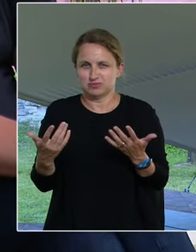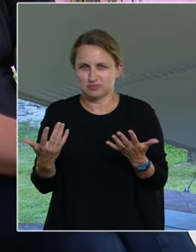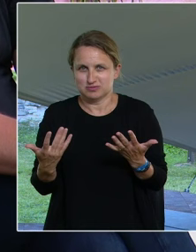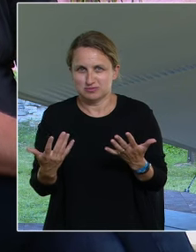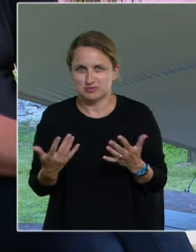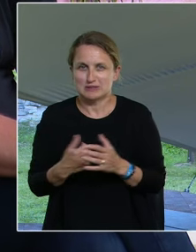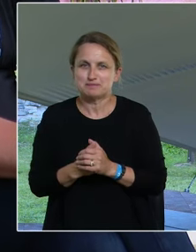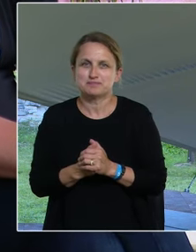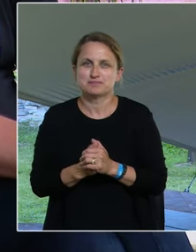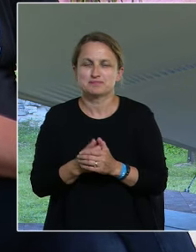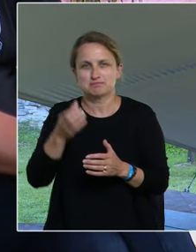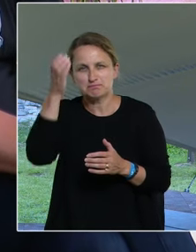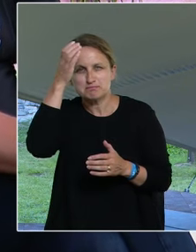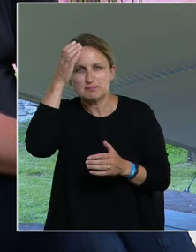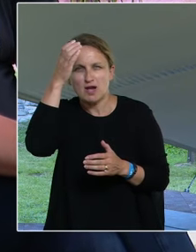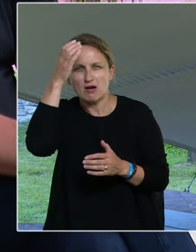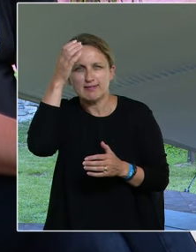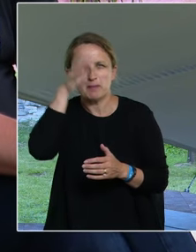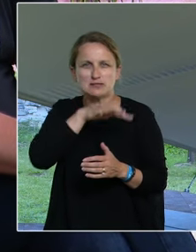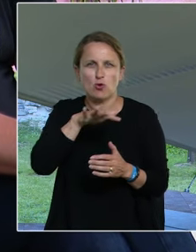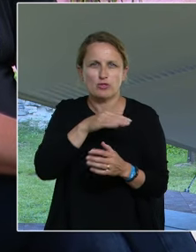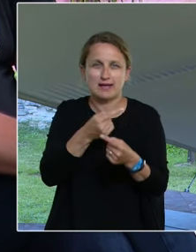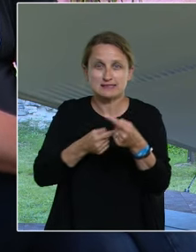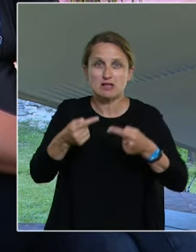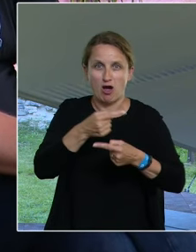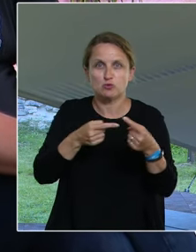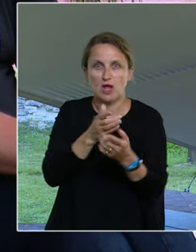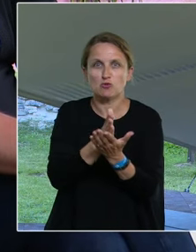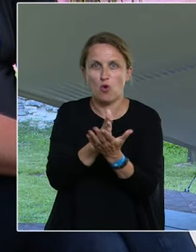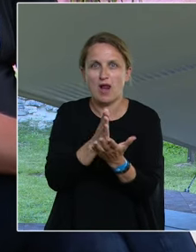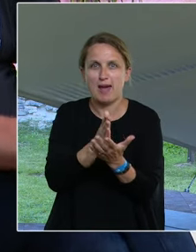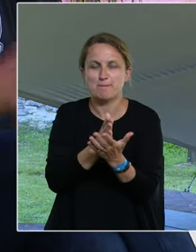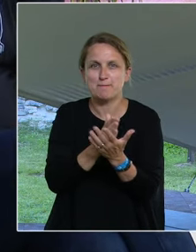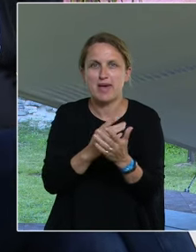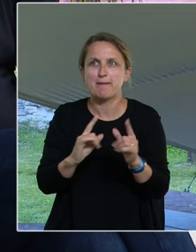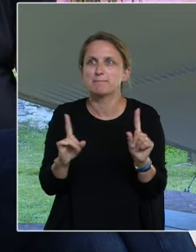have been discussing in the academic context is that what if